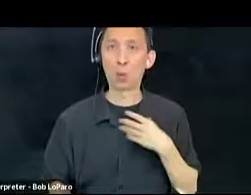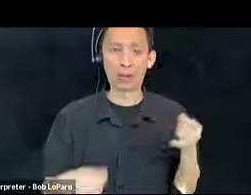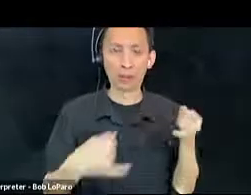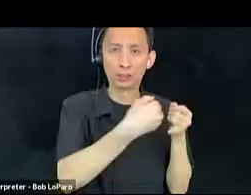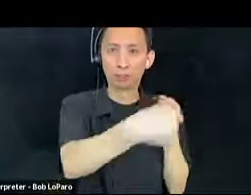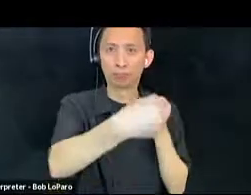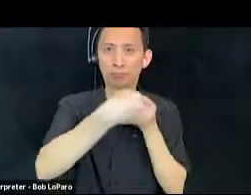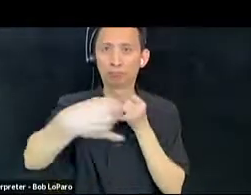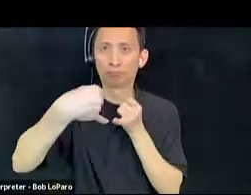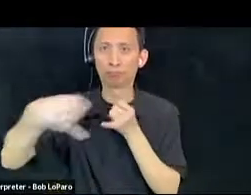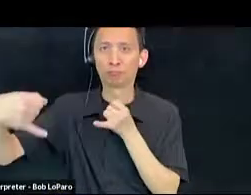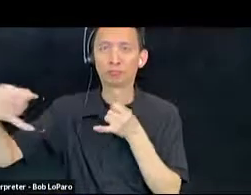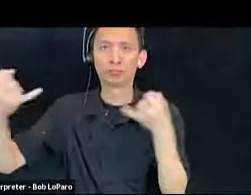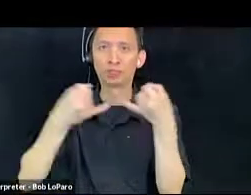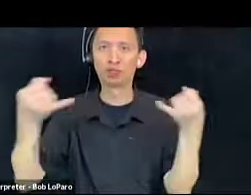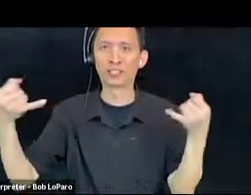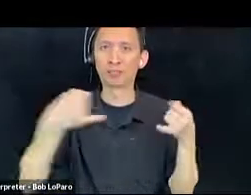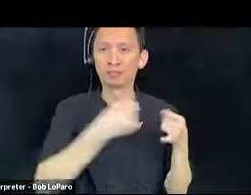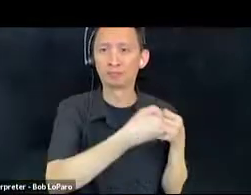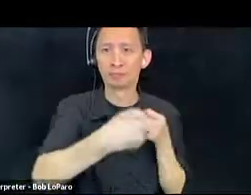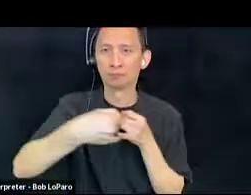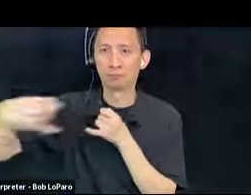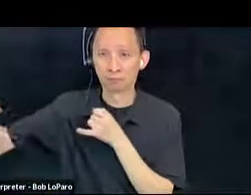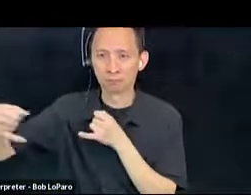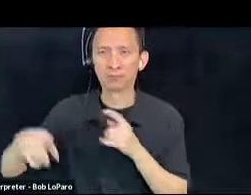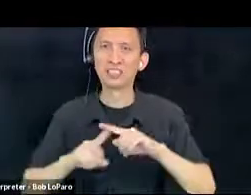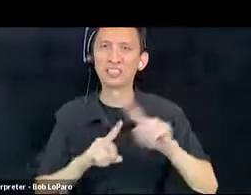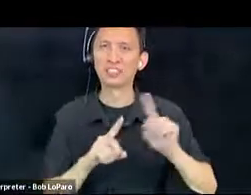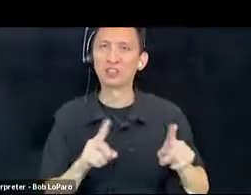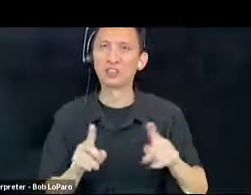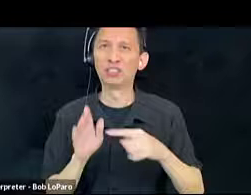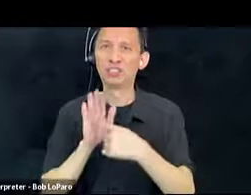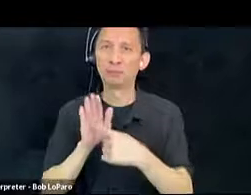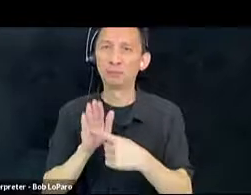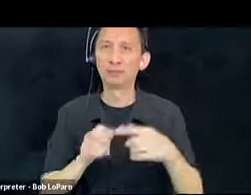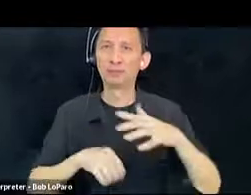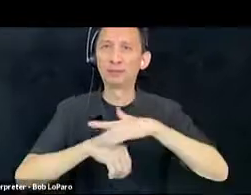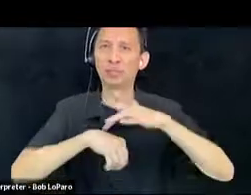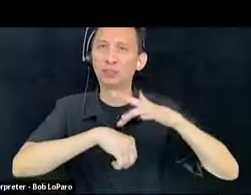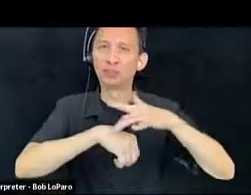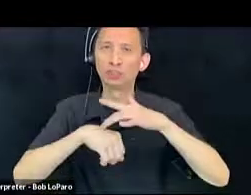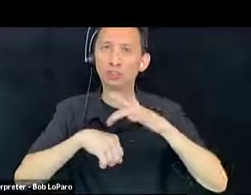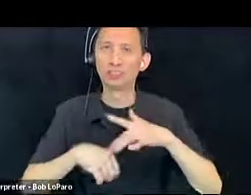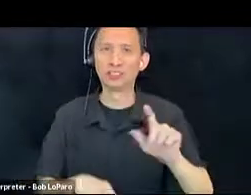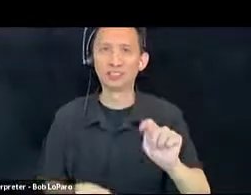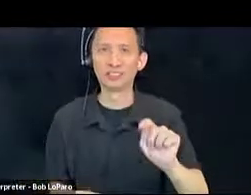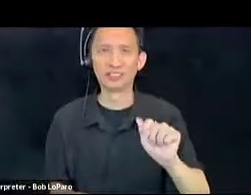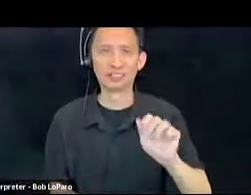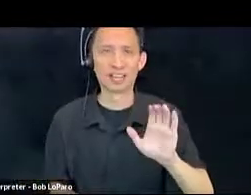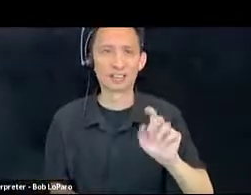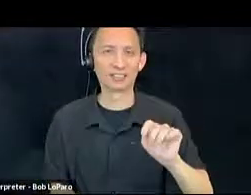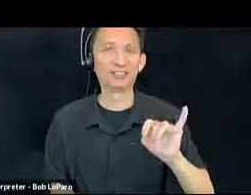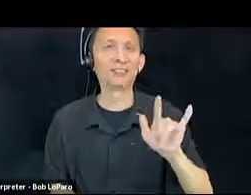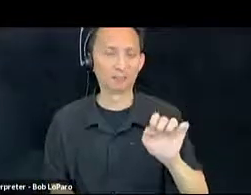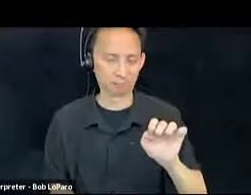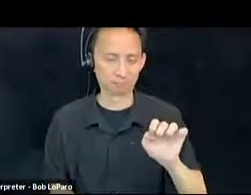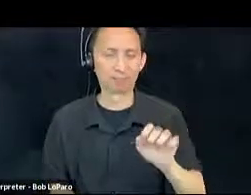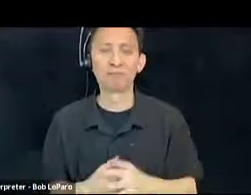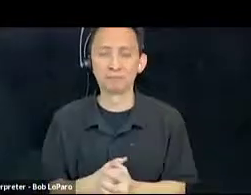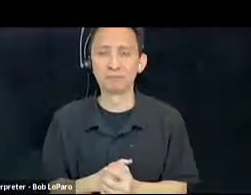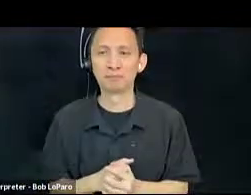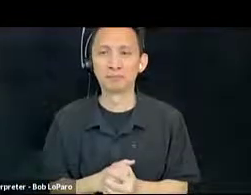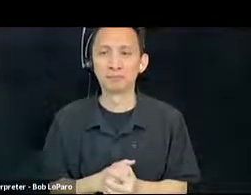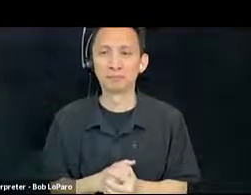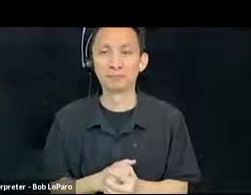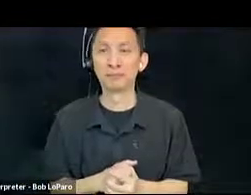using different types of tactile symbols in this one. But this is a way to start kind of solidifying that certain